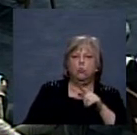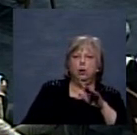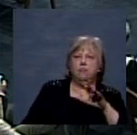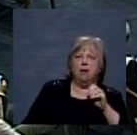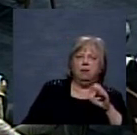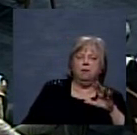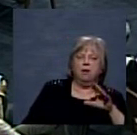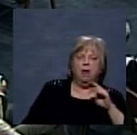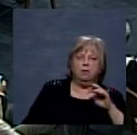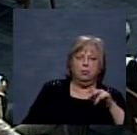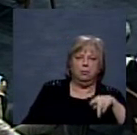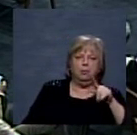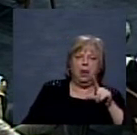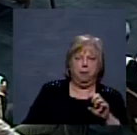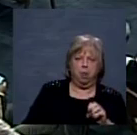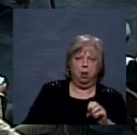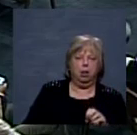2505 Maple.